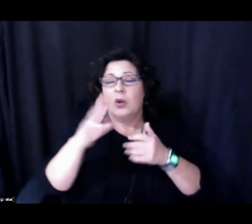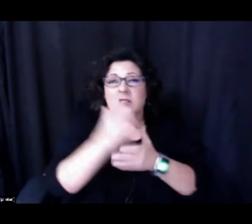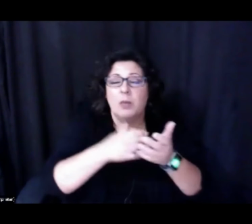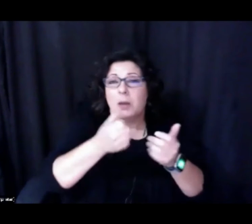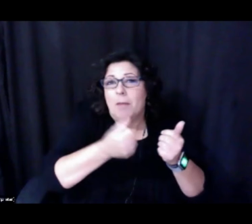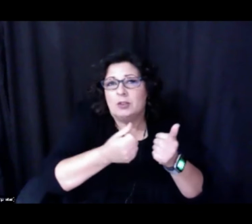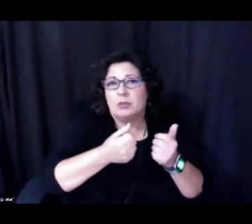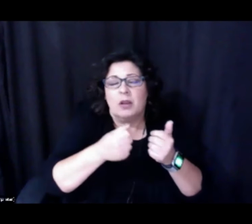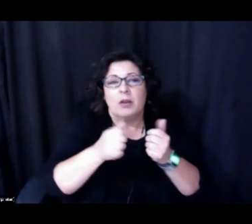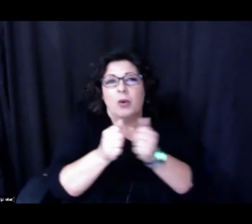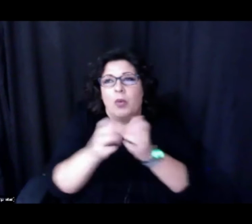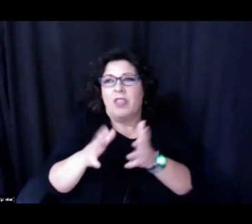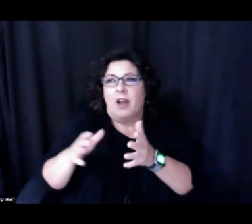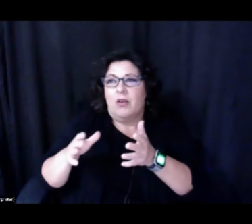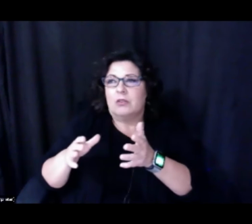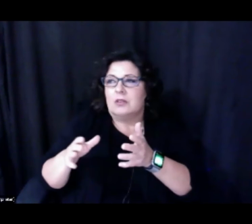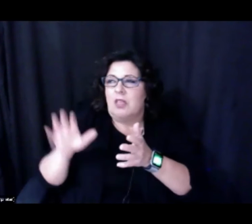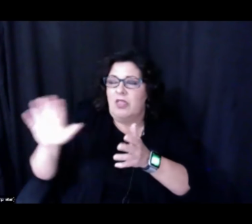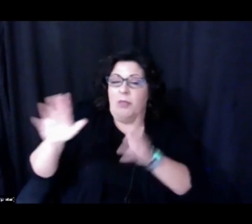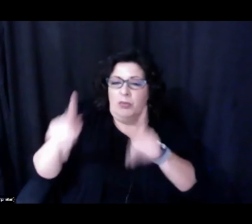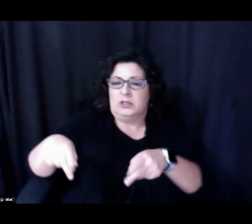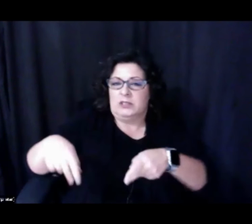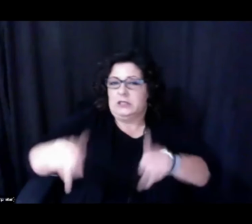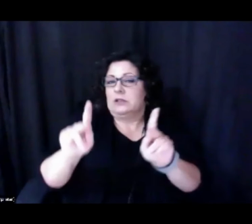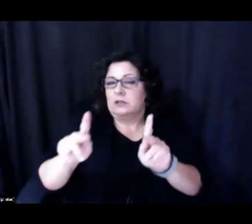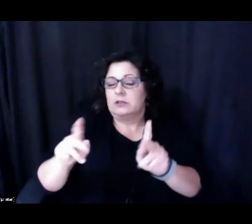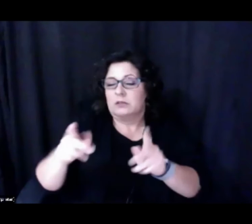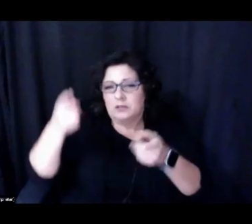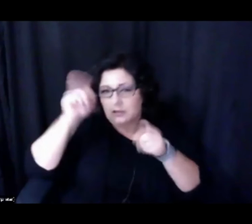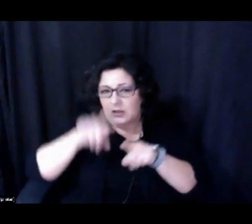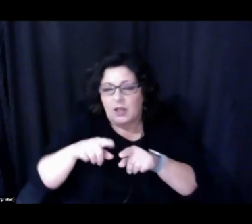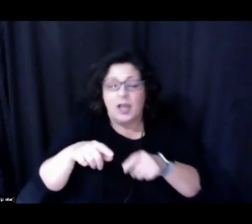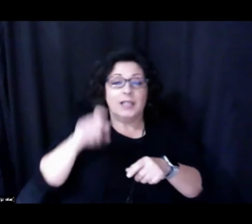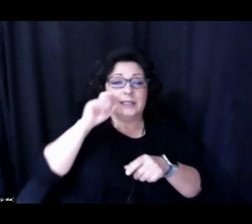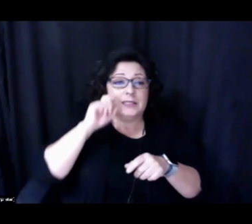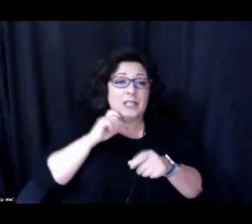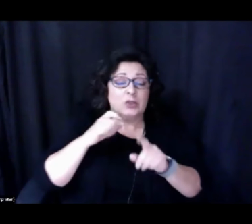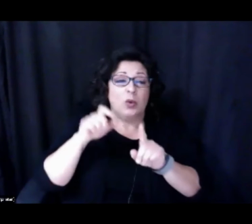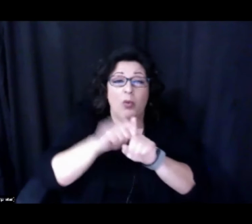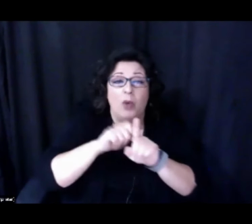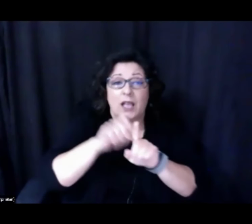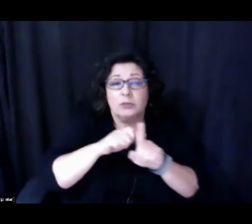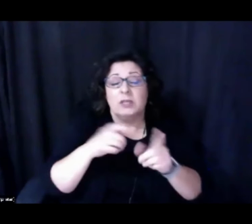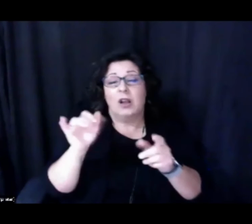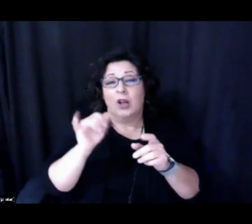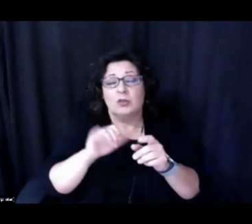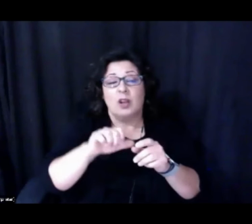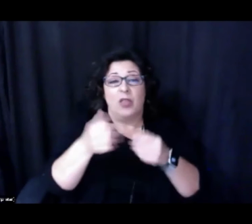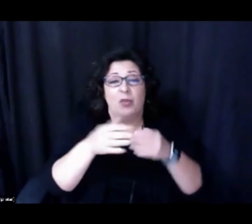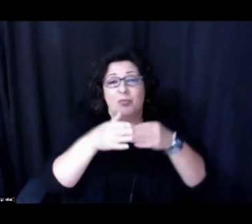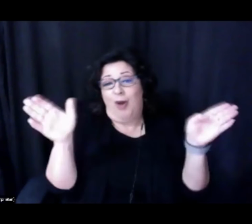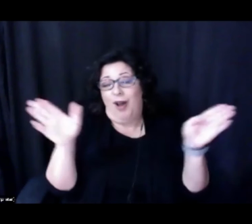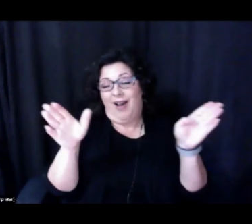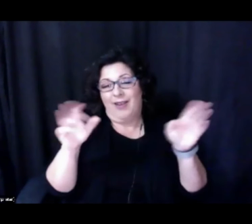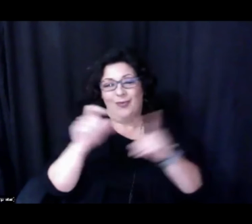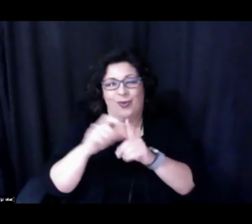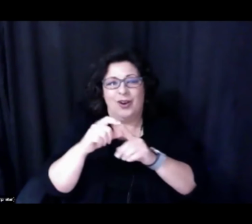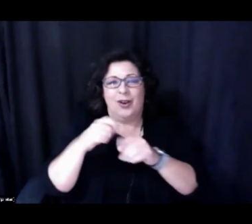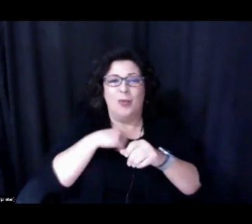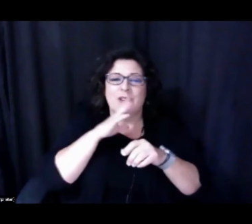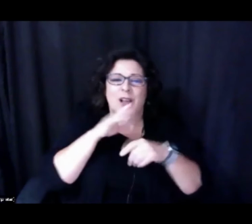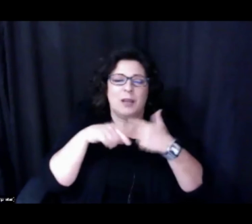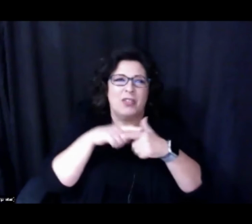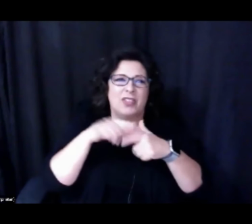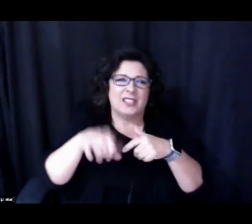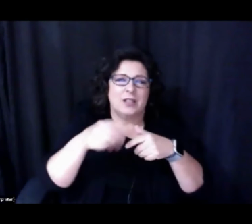right, without consent. Sexual harassment, another broad term, but we often talk about this in the